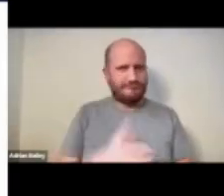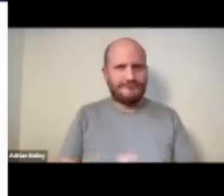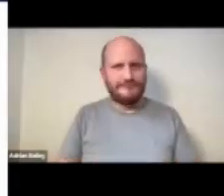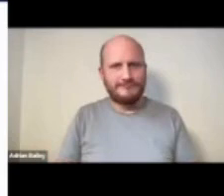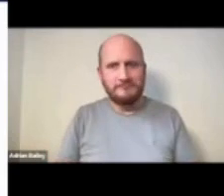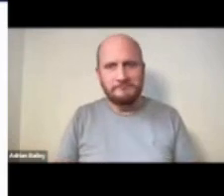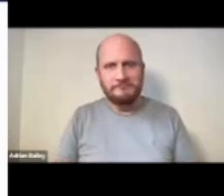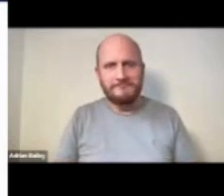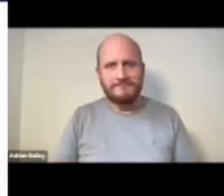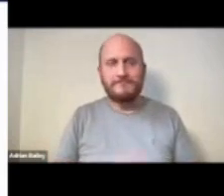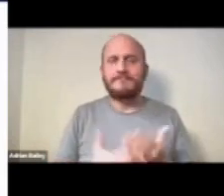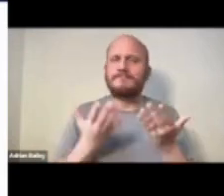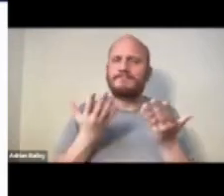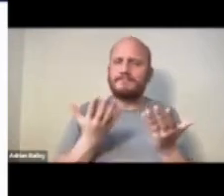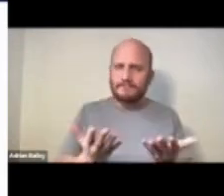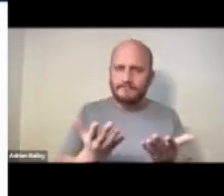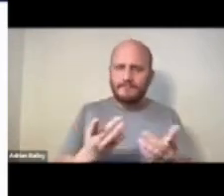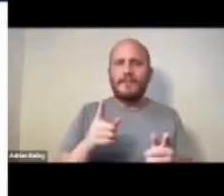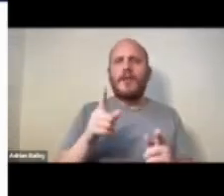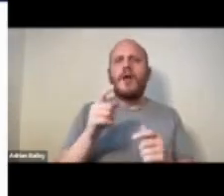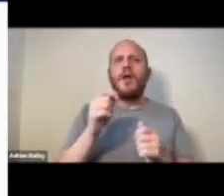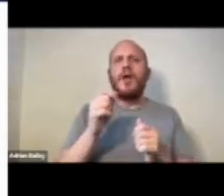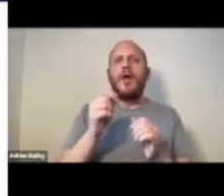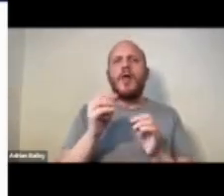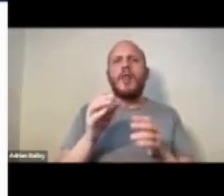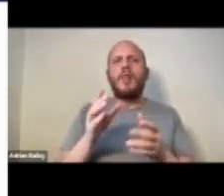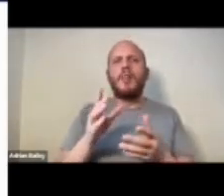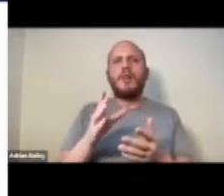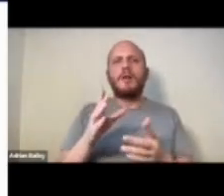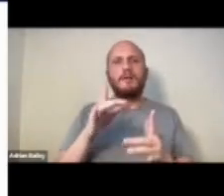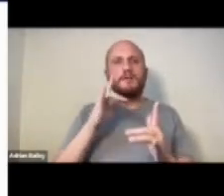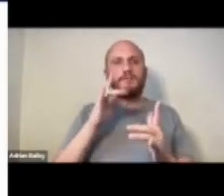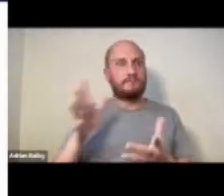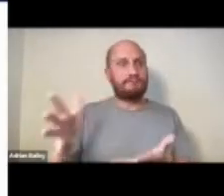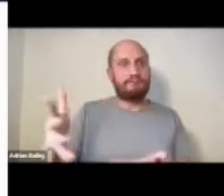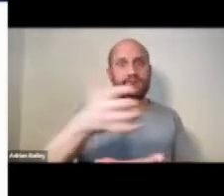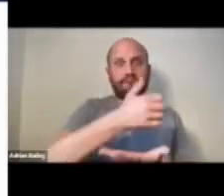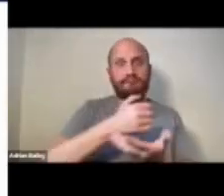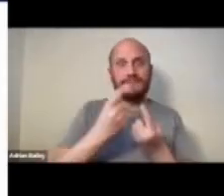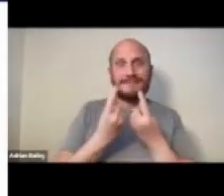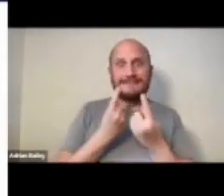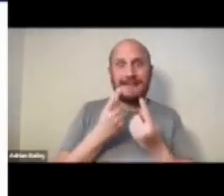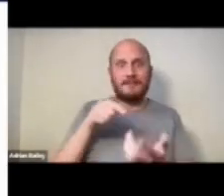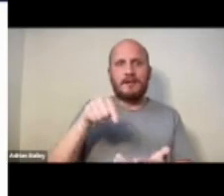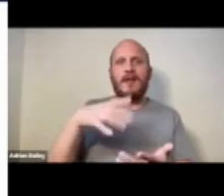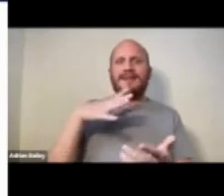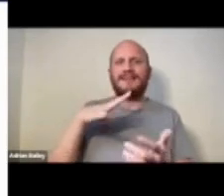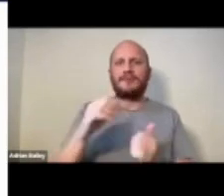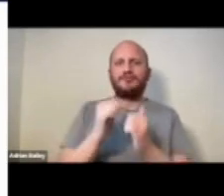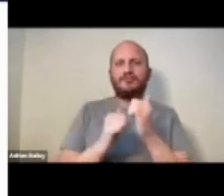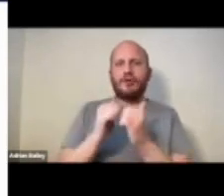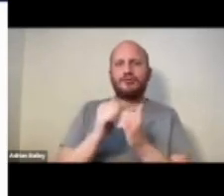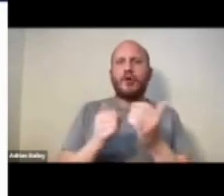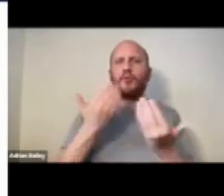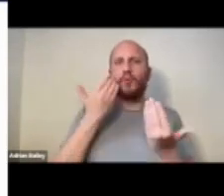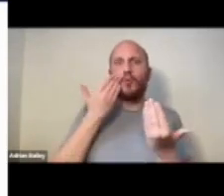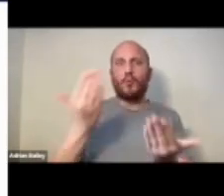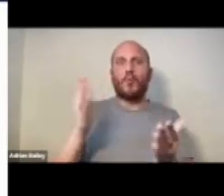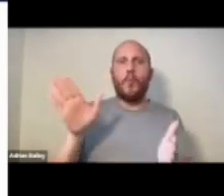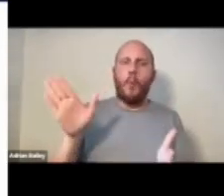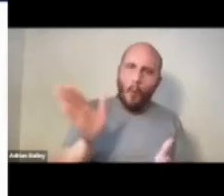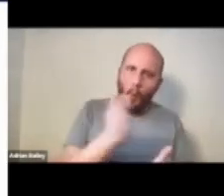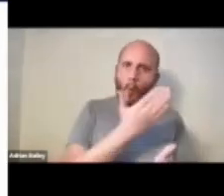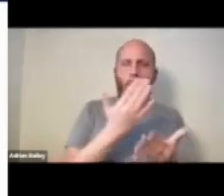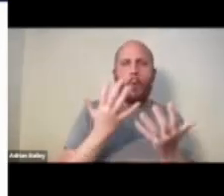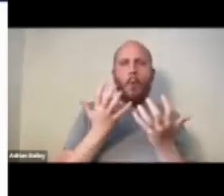Firstly, we want to think about how to structure our sample. We want it to proportionally represent our whole audience.